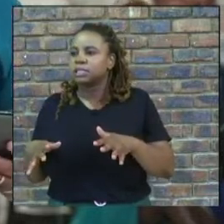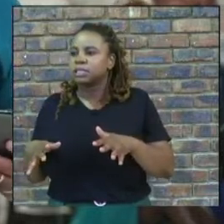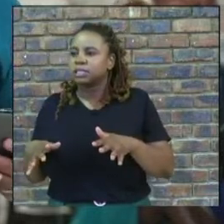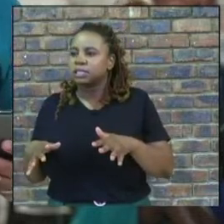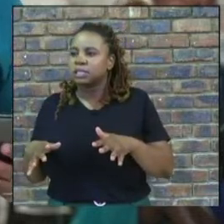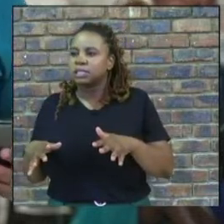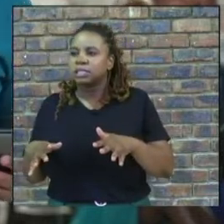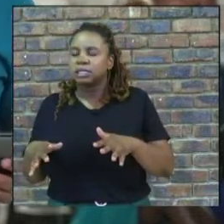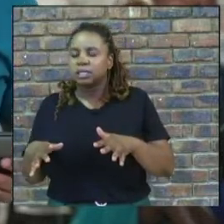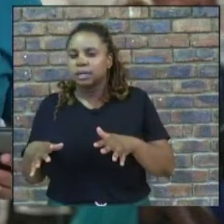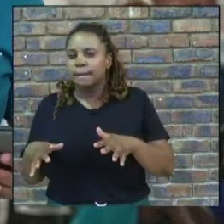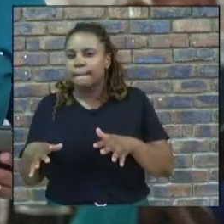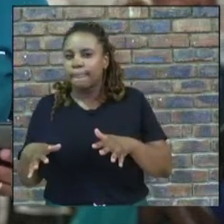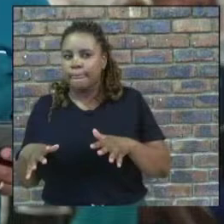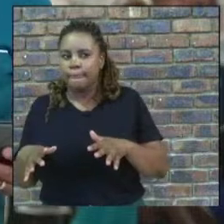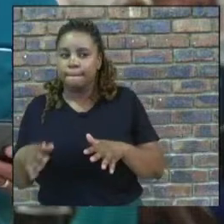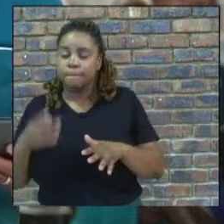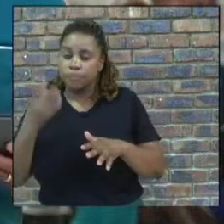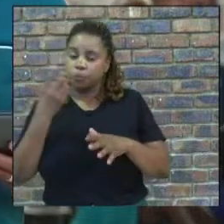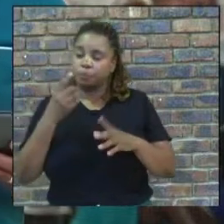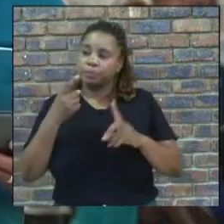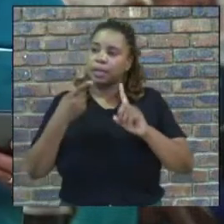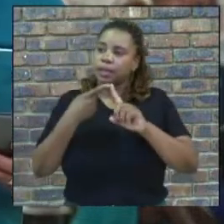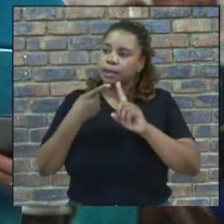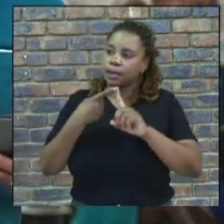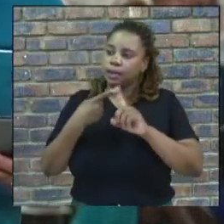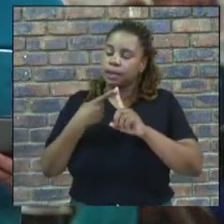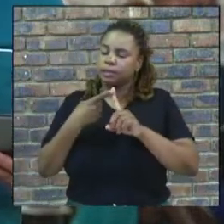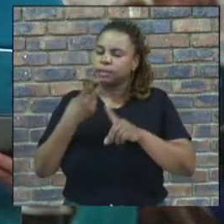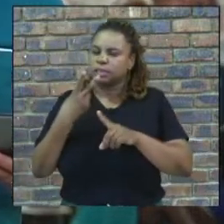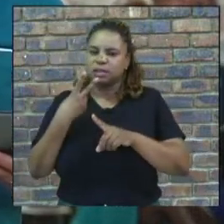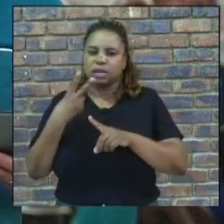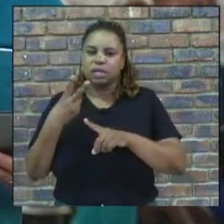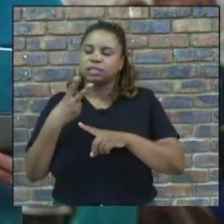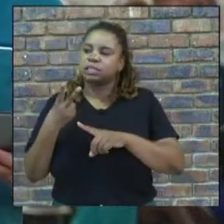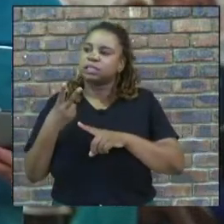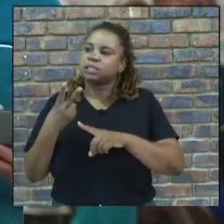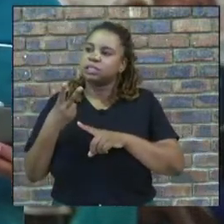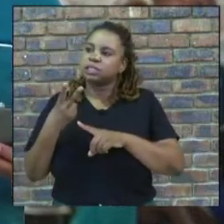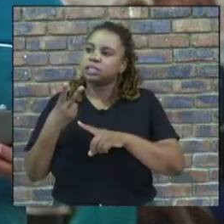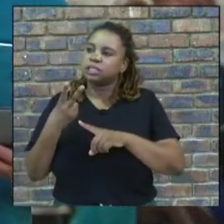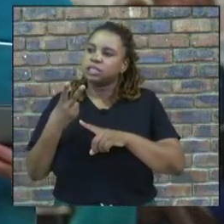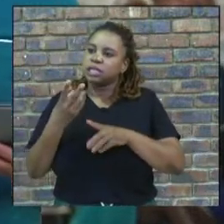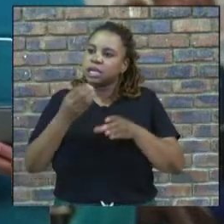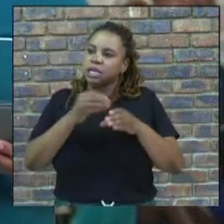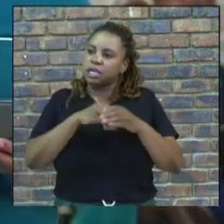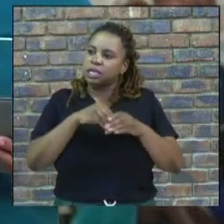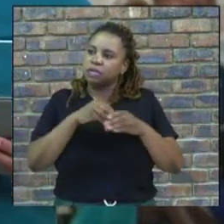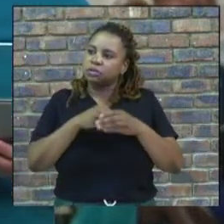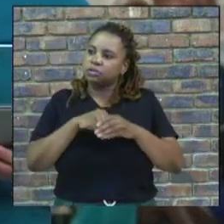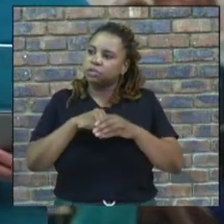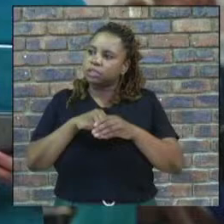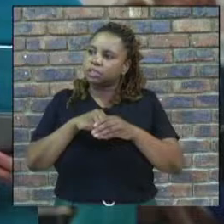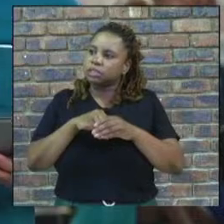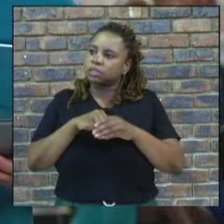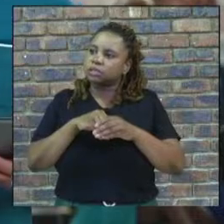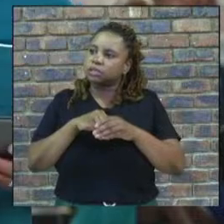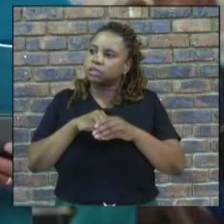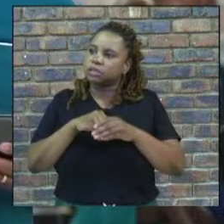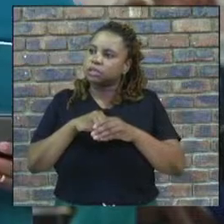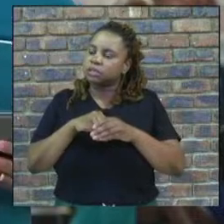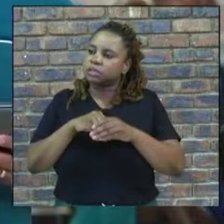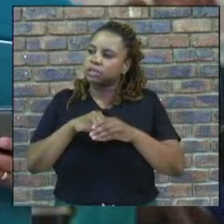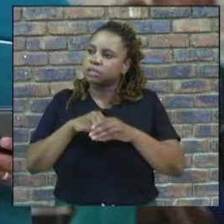concerned. Number one, I don't see any provision made for accidental